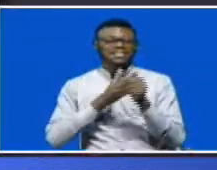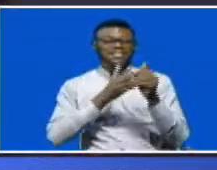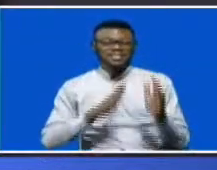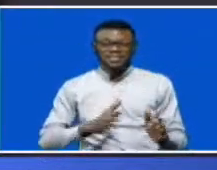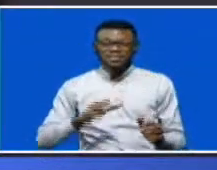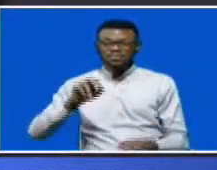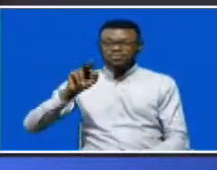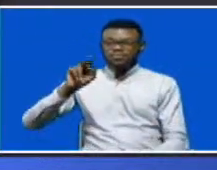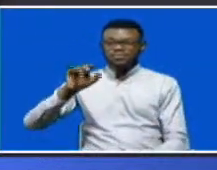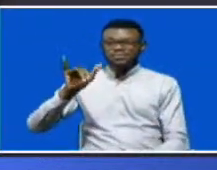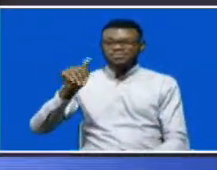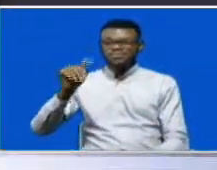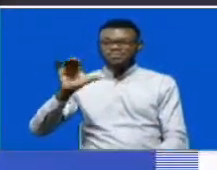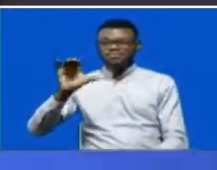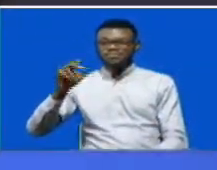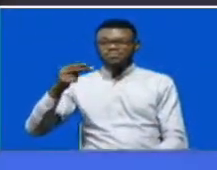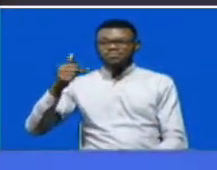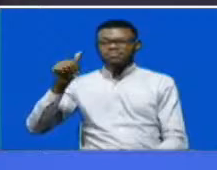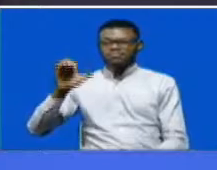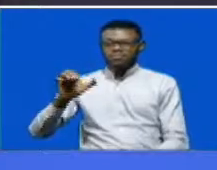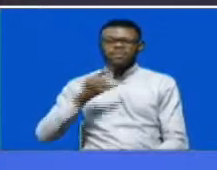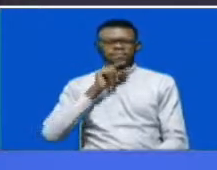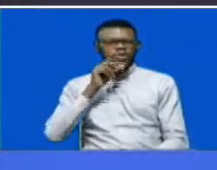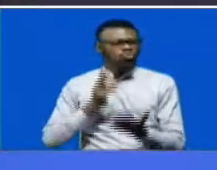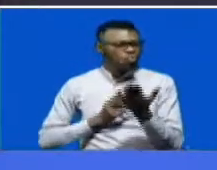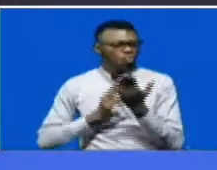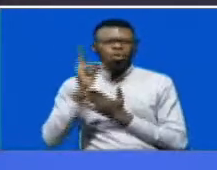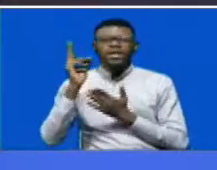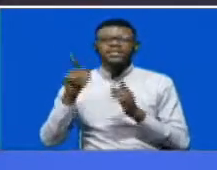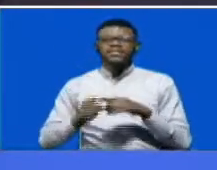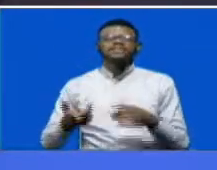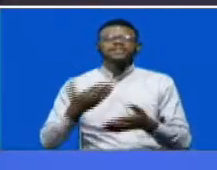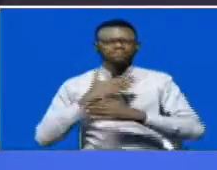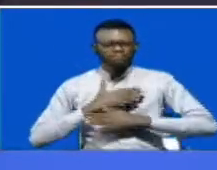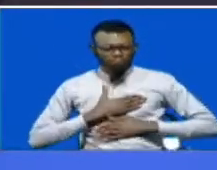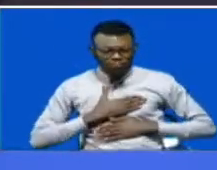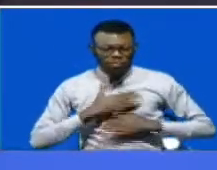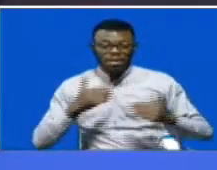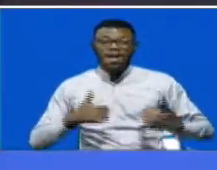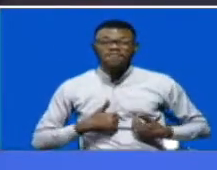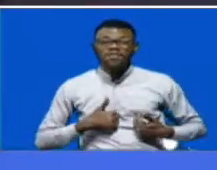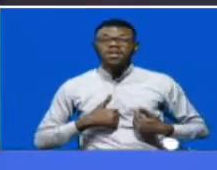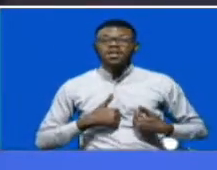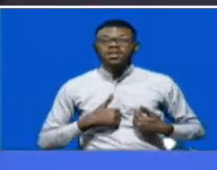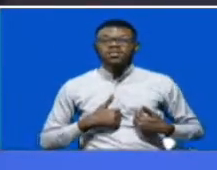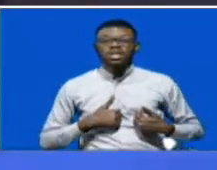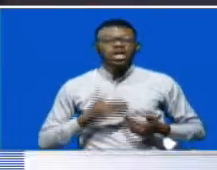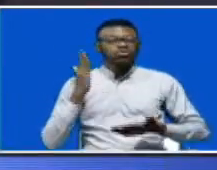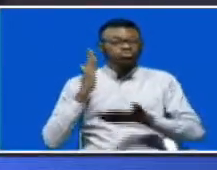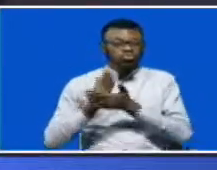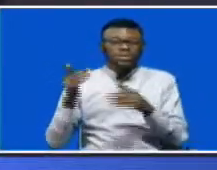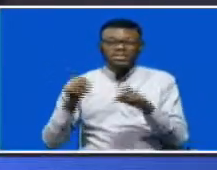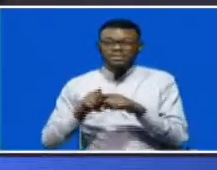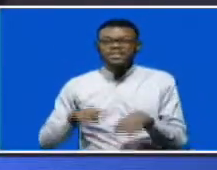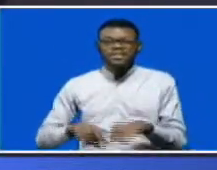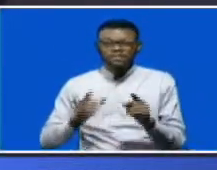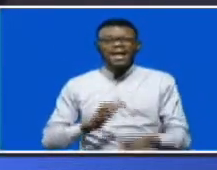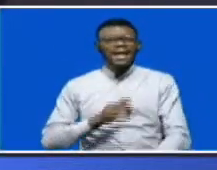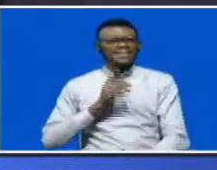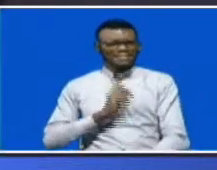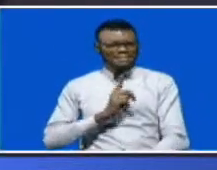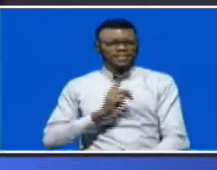Nyachae. He was an honest man and a man of dignity. And without doubt, he was a